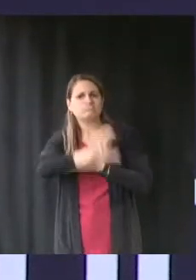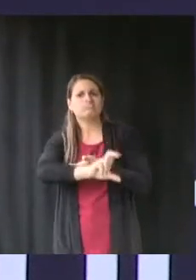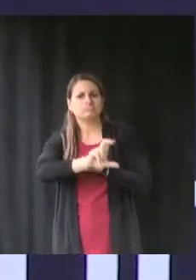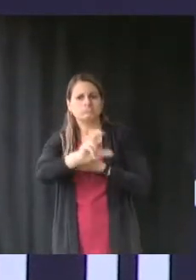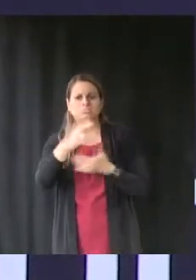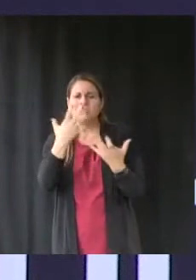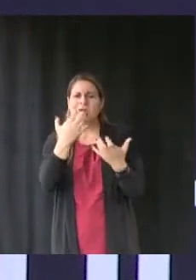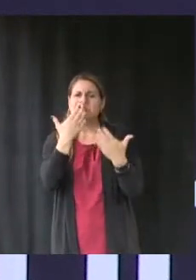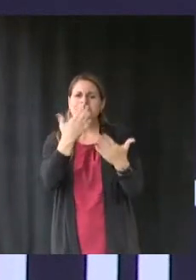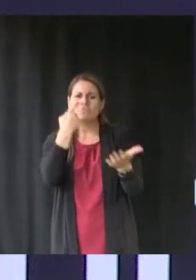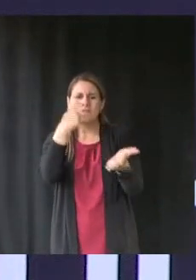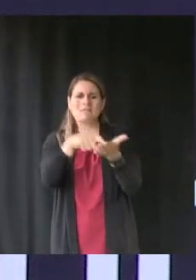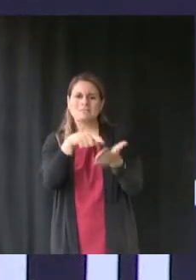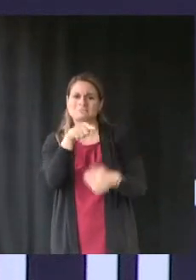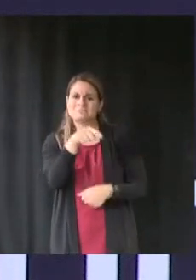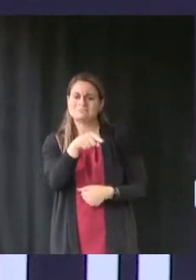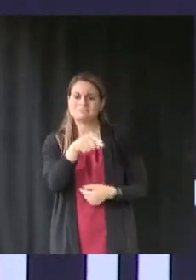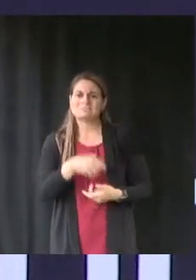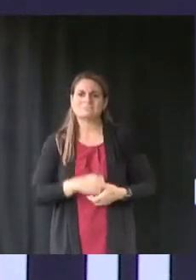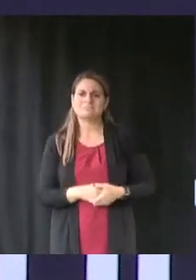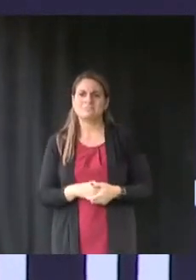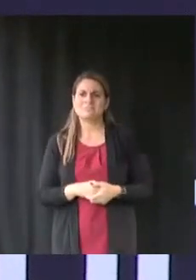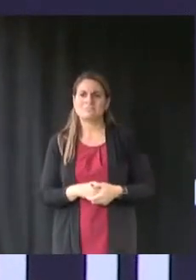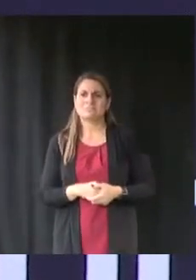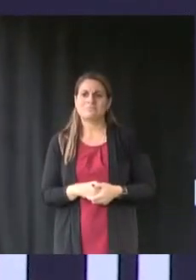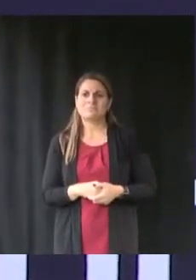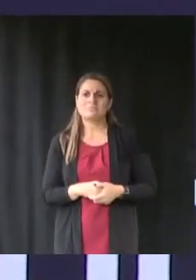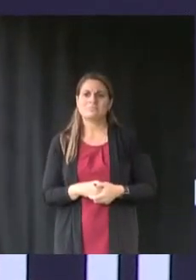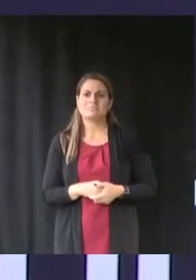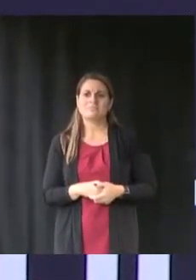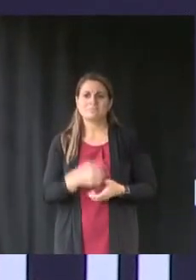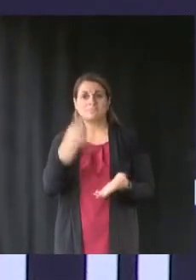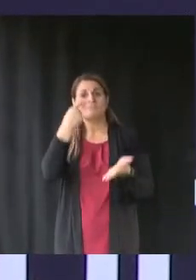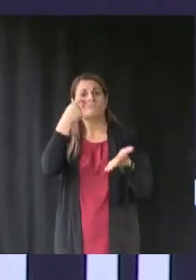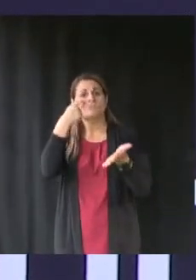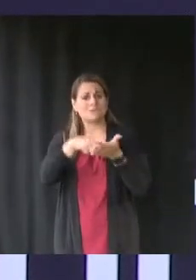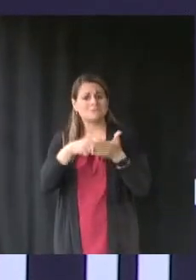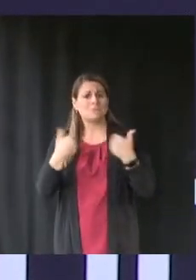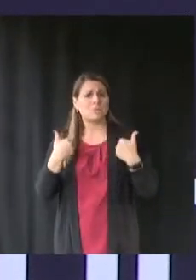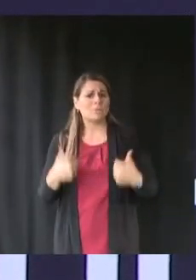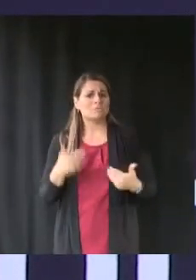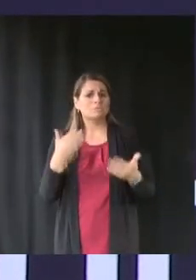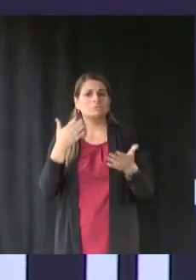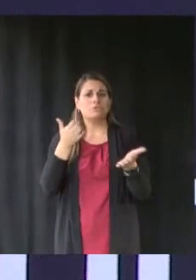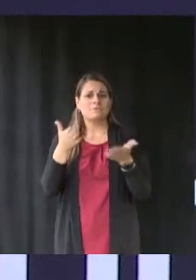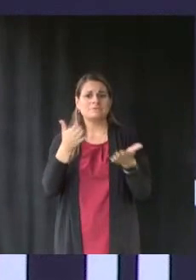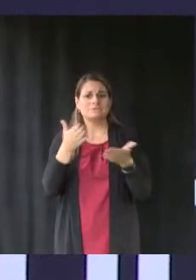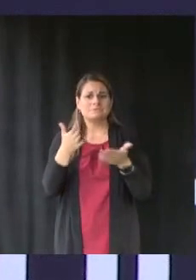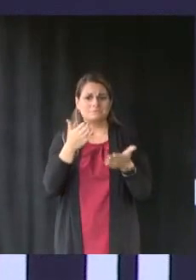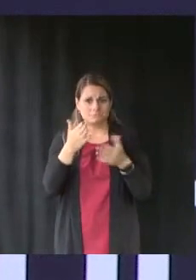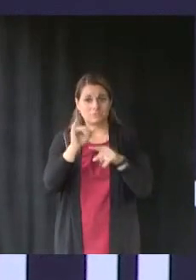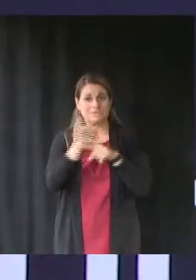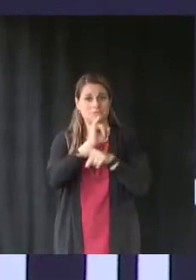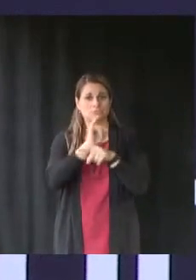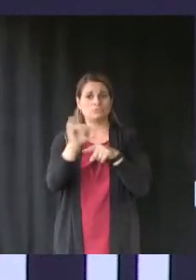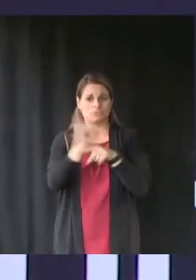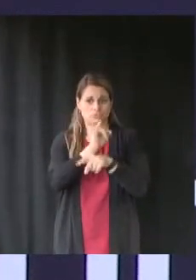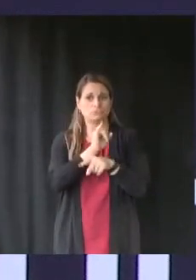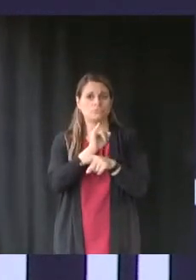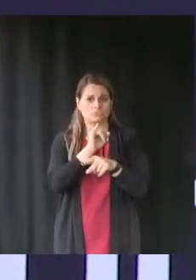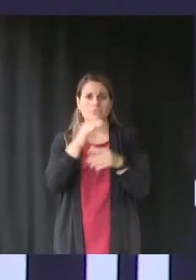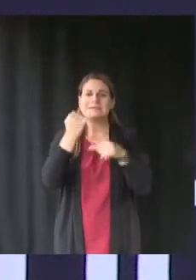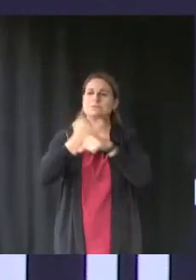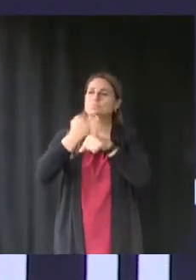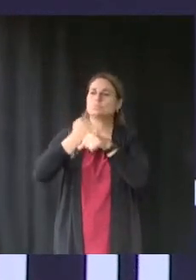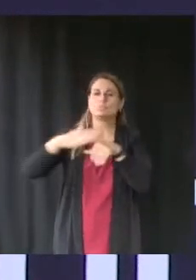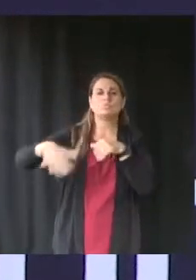the great Human Rights Institute, which is, of course, something that all of us are so deeply proud of, would never have happened without you. And so thank you immensely,